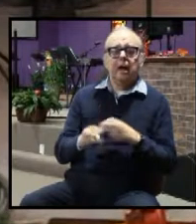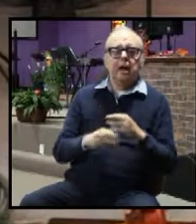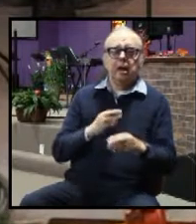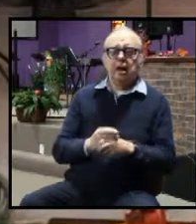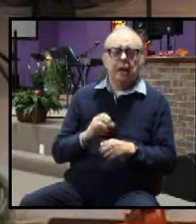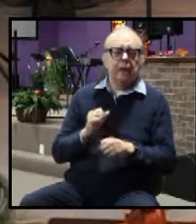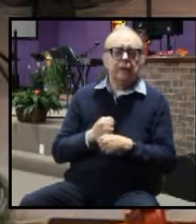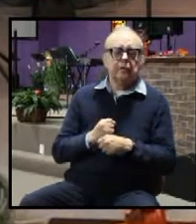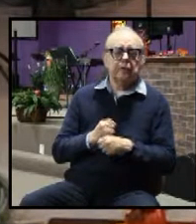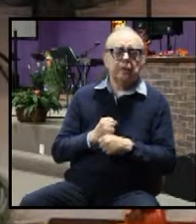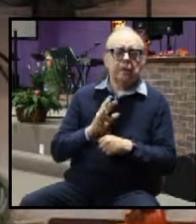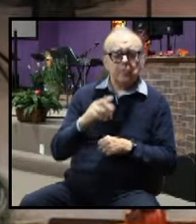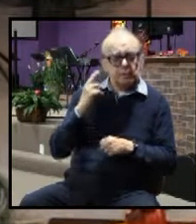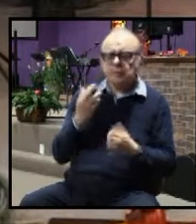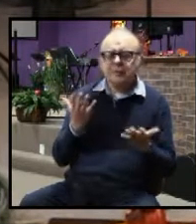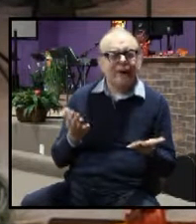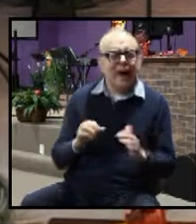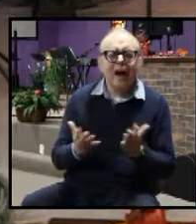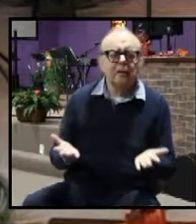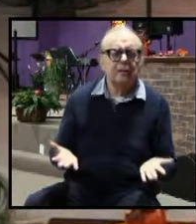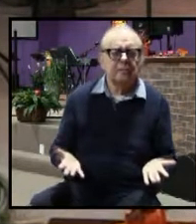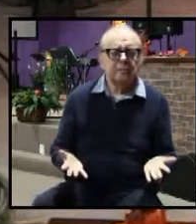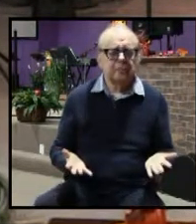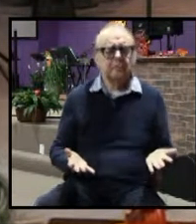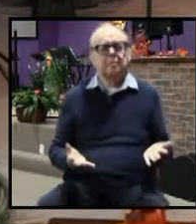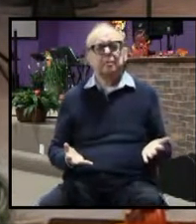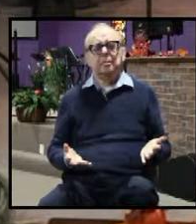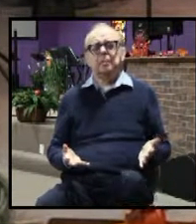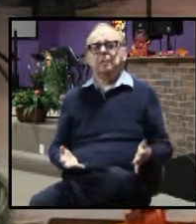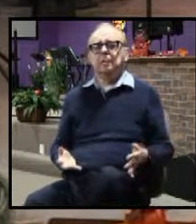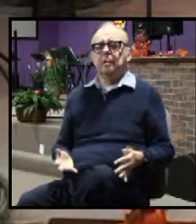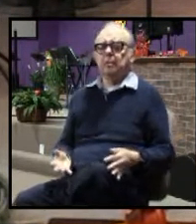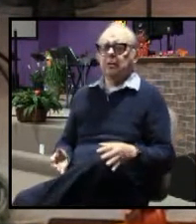yourself, then how in the world can you create your purpose?